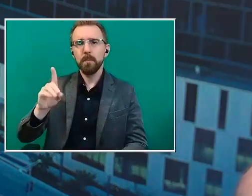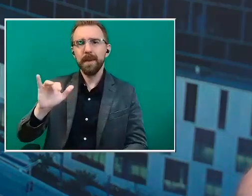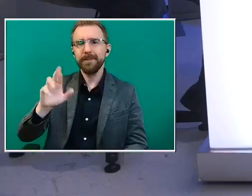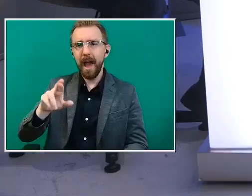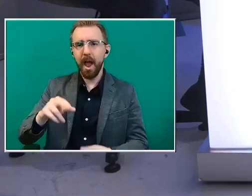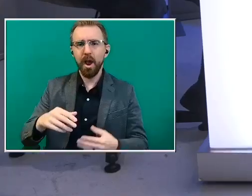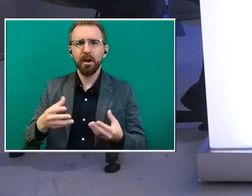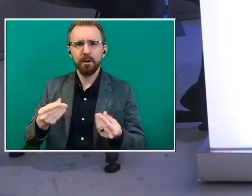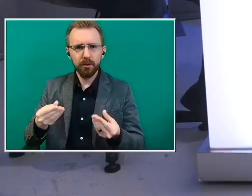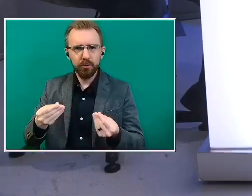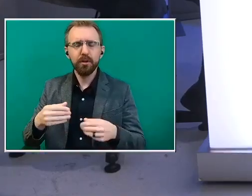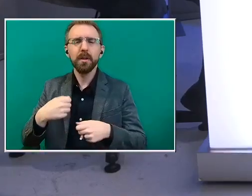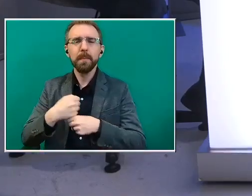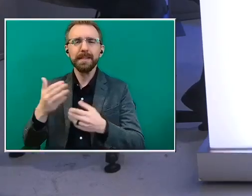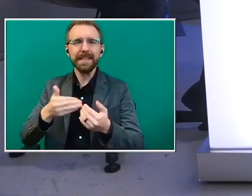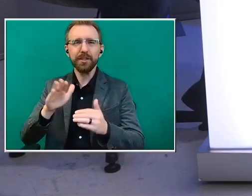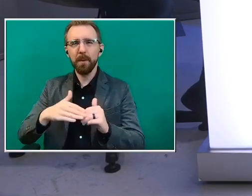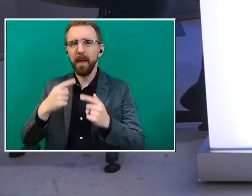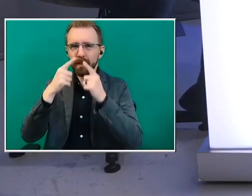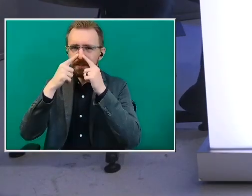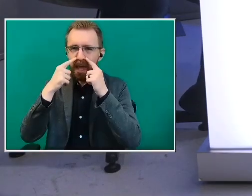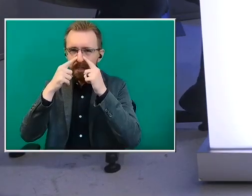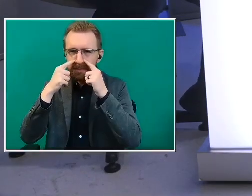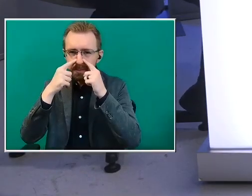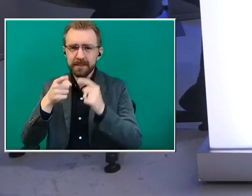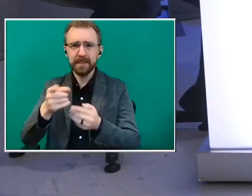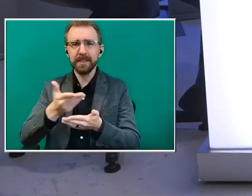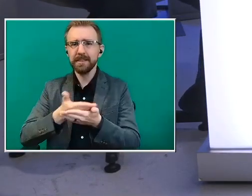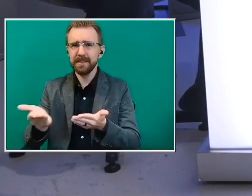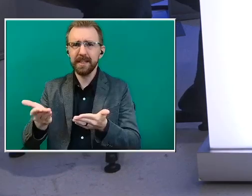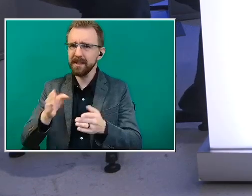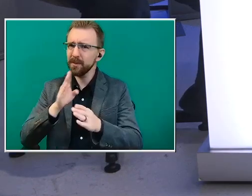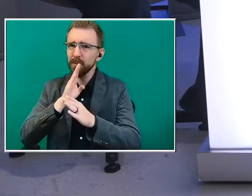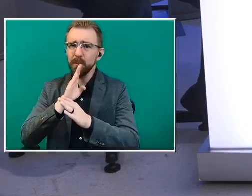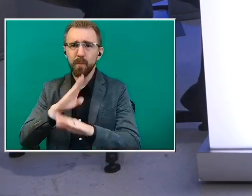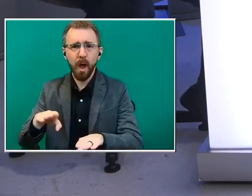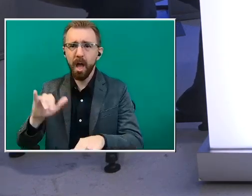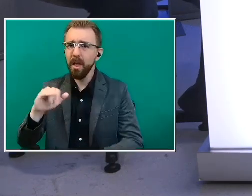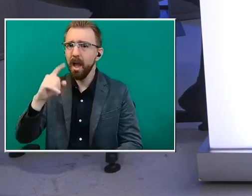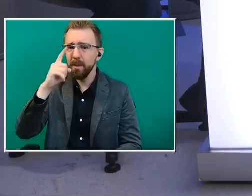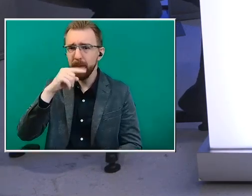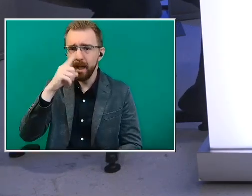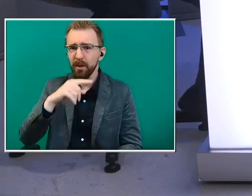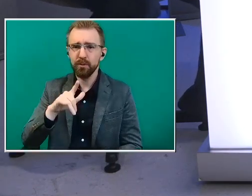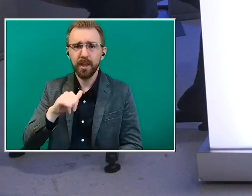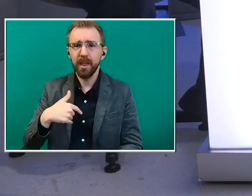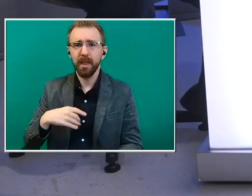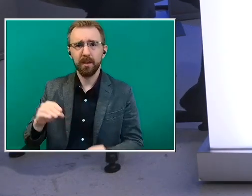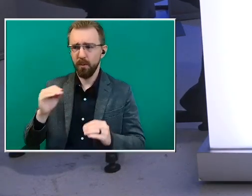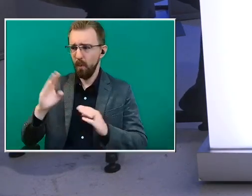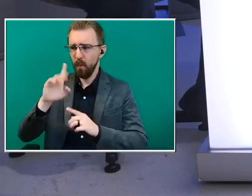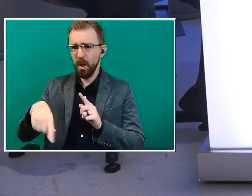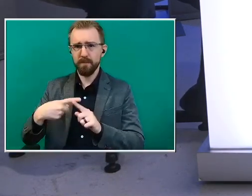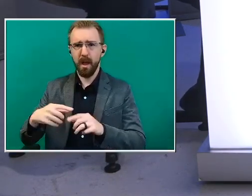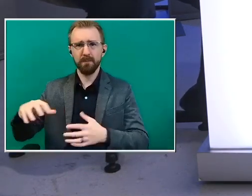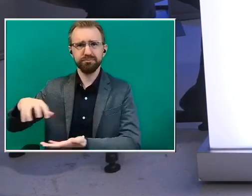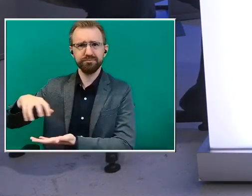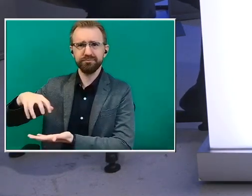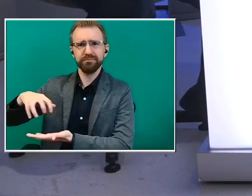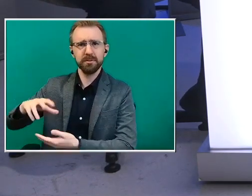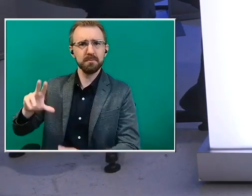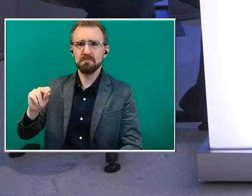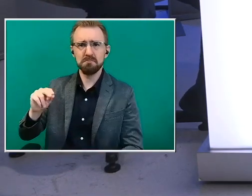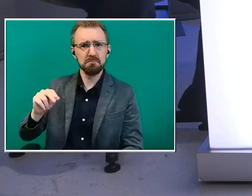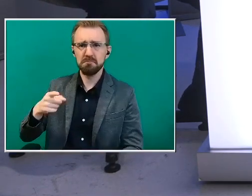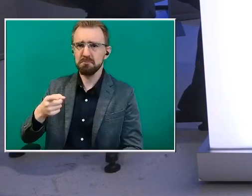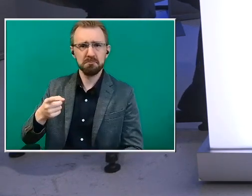on my sinuses. This thing is quiet as a mouse, if anybody worried about that. And I'm just here to tell you, it makes all the difference